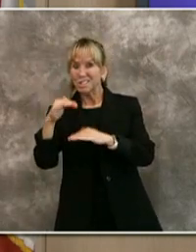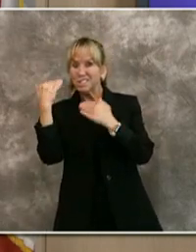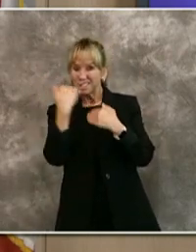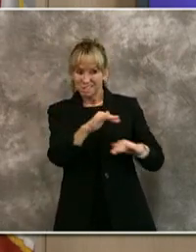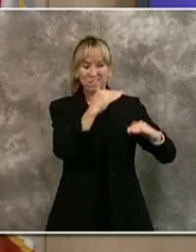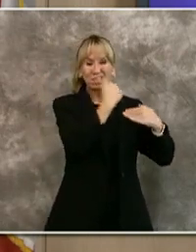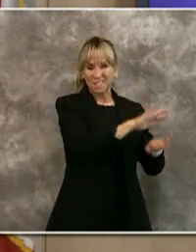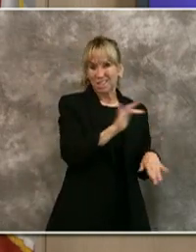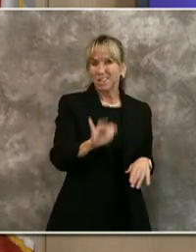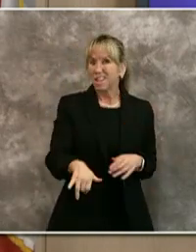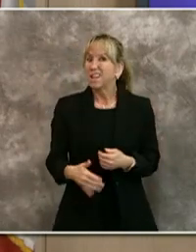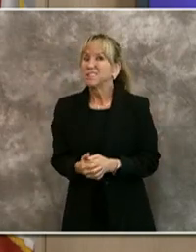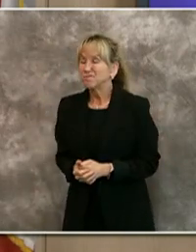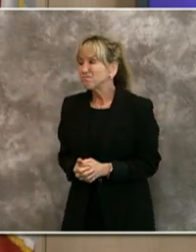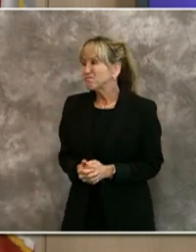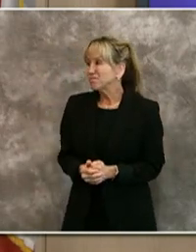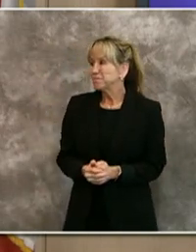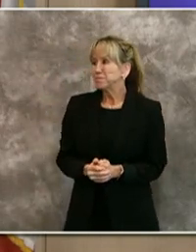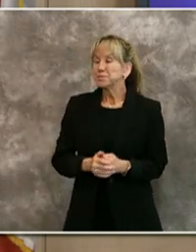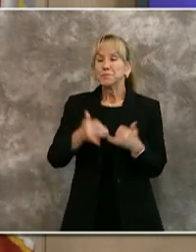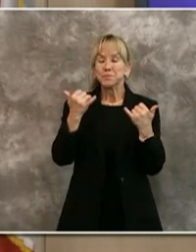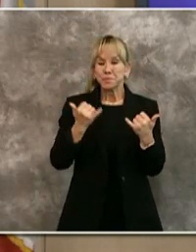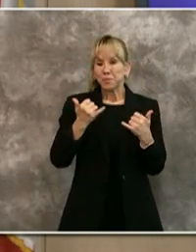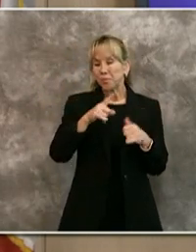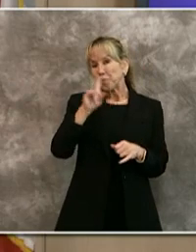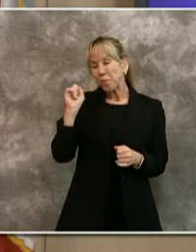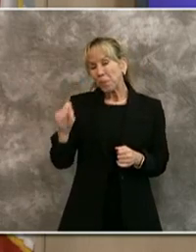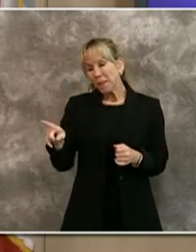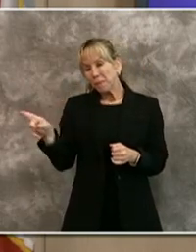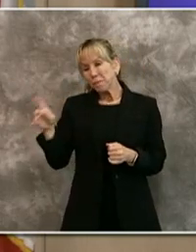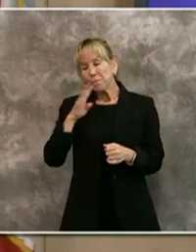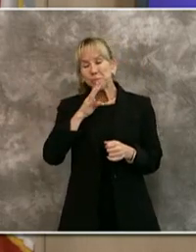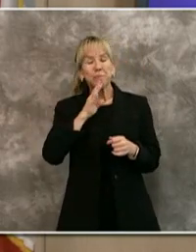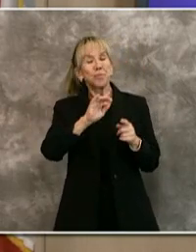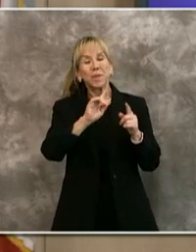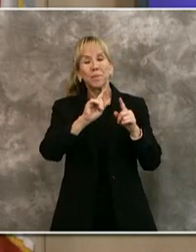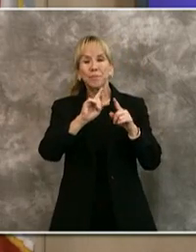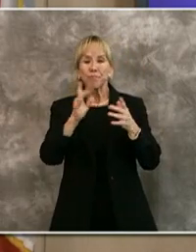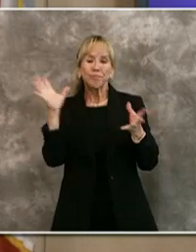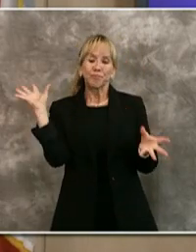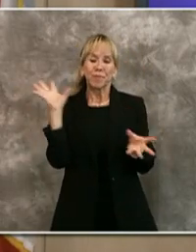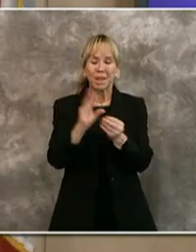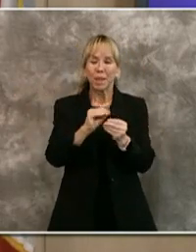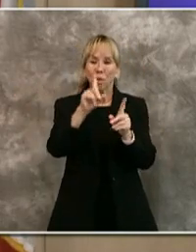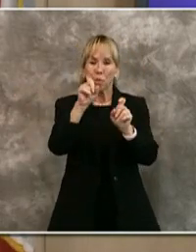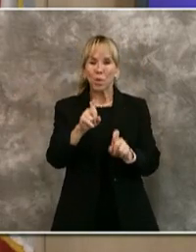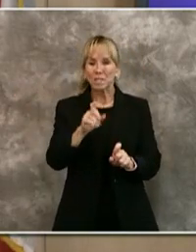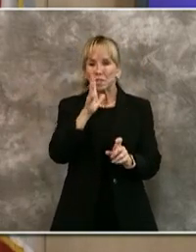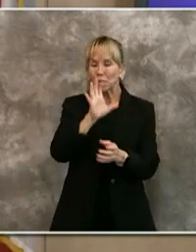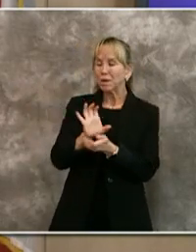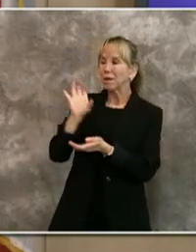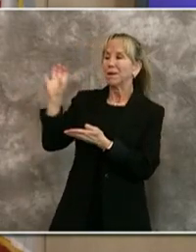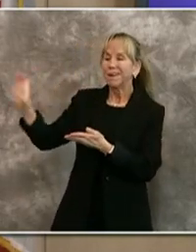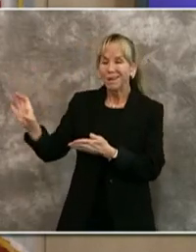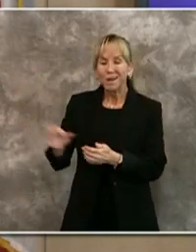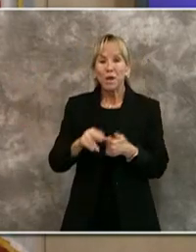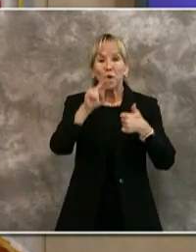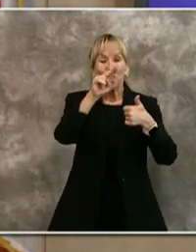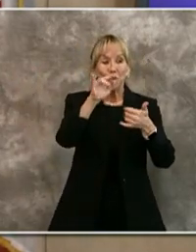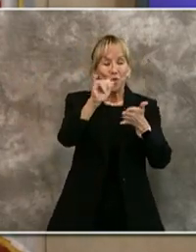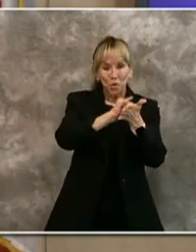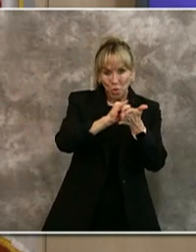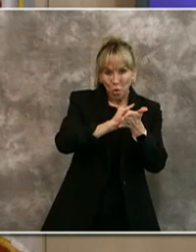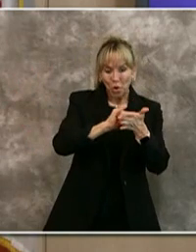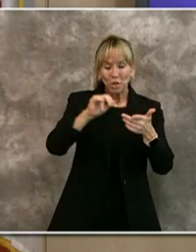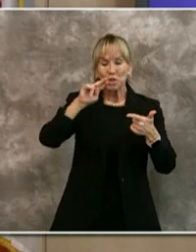Thank you, Chairman Cox. This question was asked by several news agencies, so We can probably handle them all at once. New York, New Jersey,